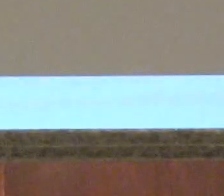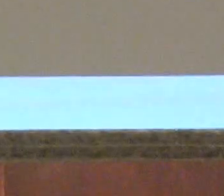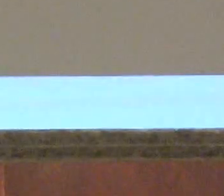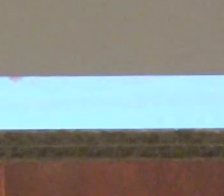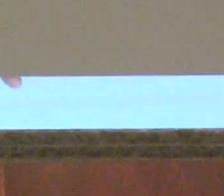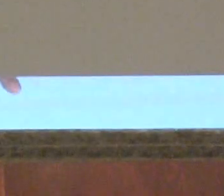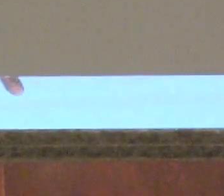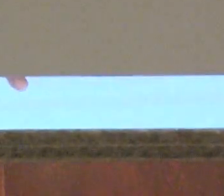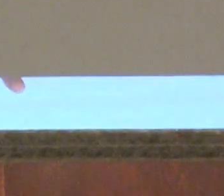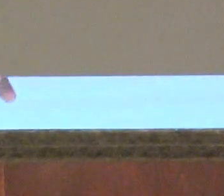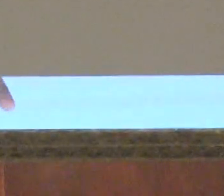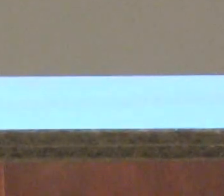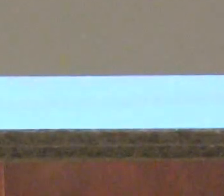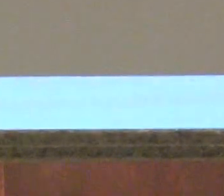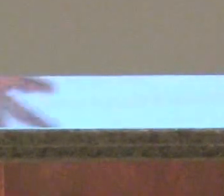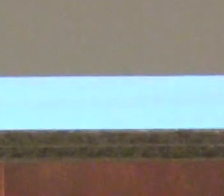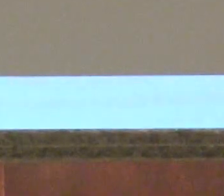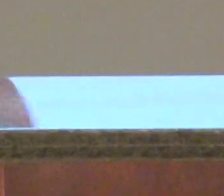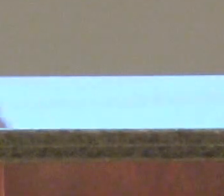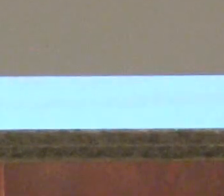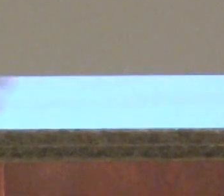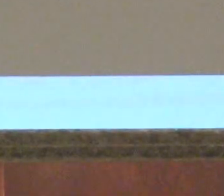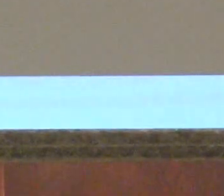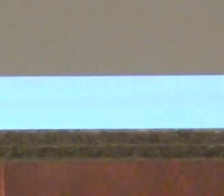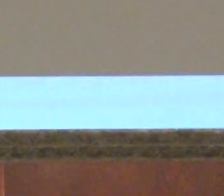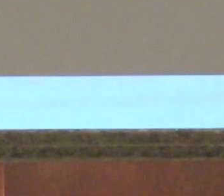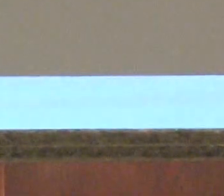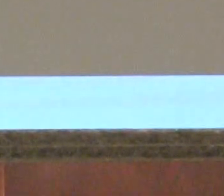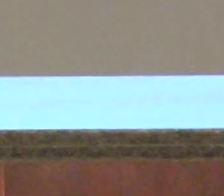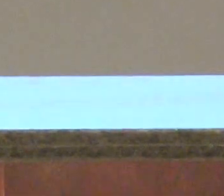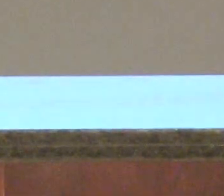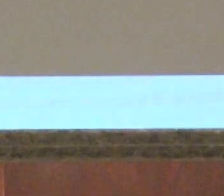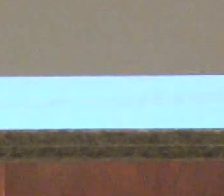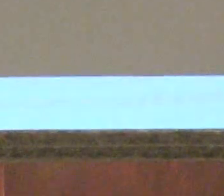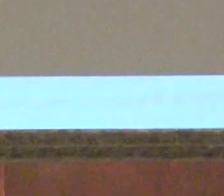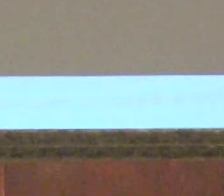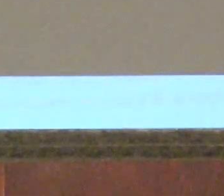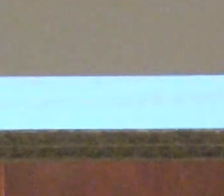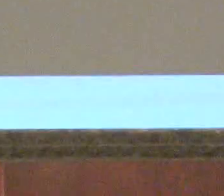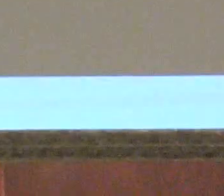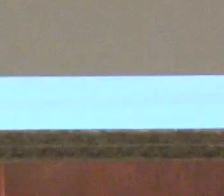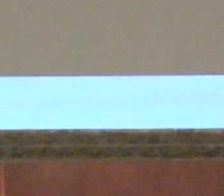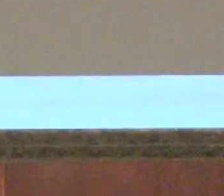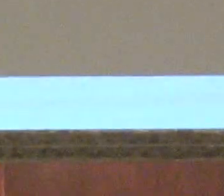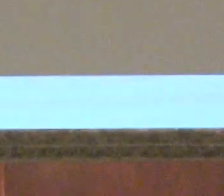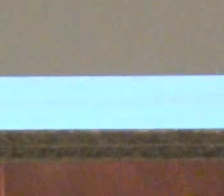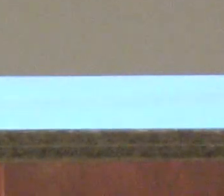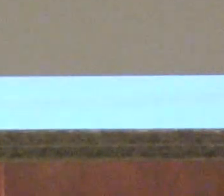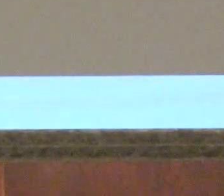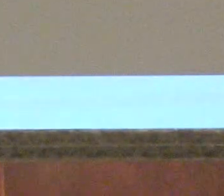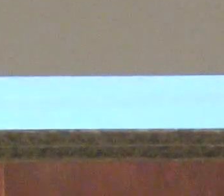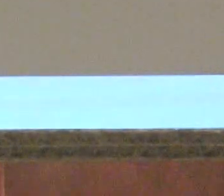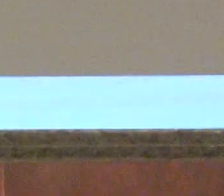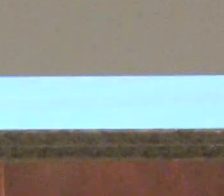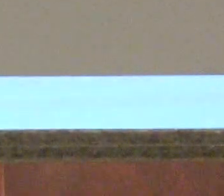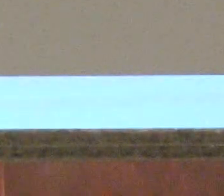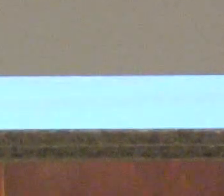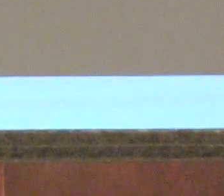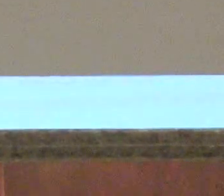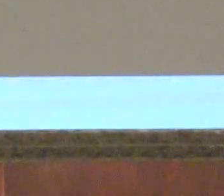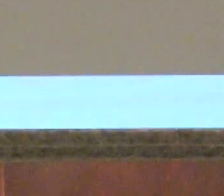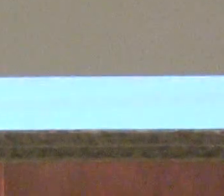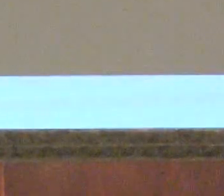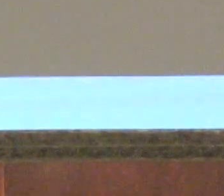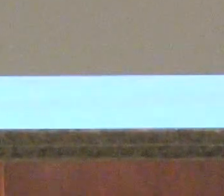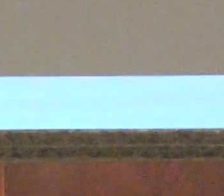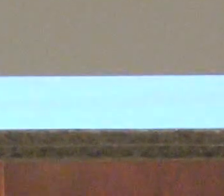and really the lead actor in this deal is Darius. I mean, he's flawless. We were out there for what, 3 hours shooting this thing, and luckily we got 30 seconds of